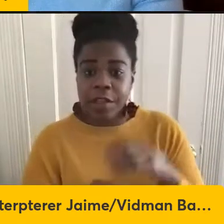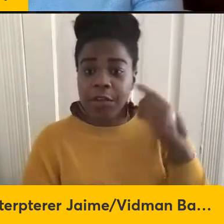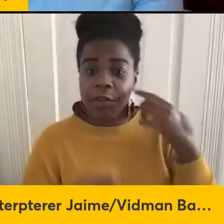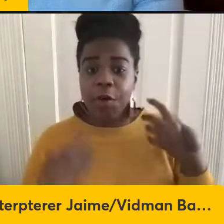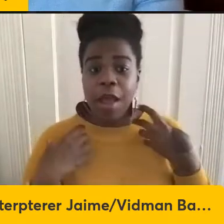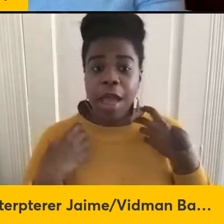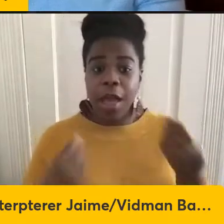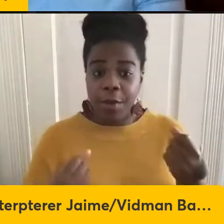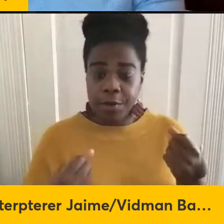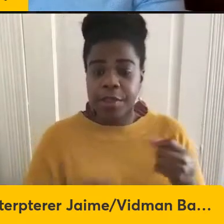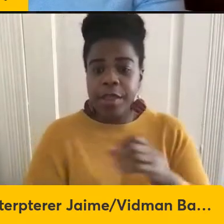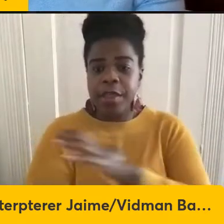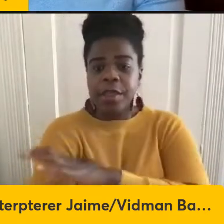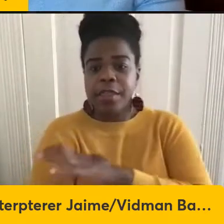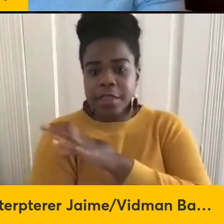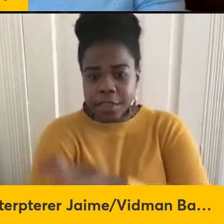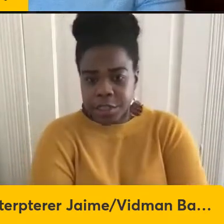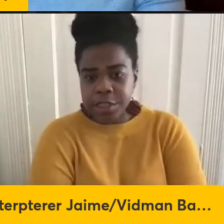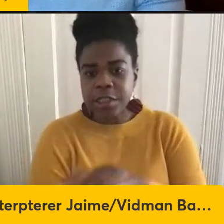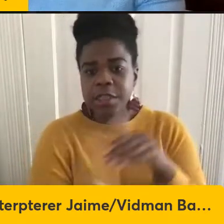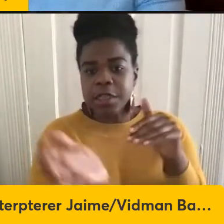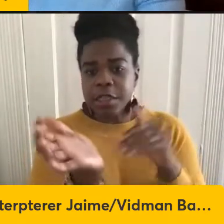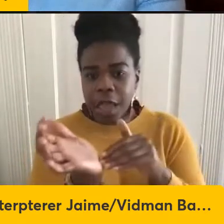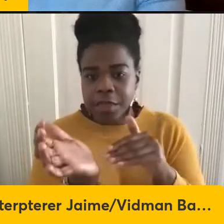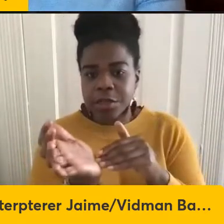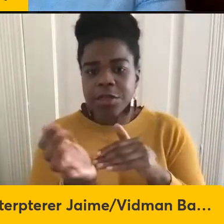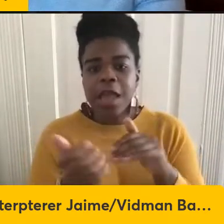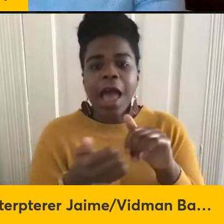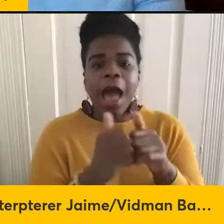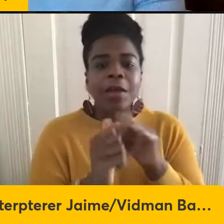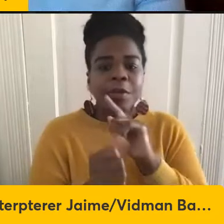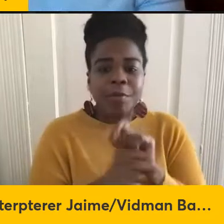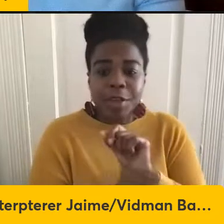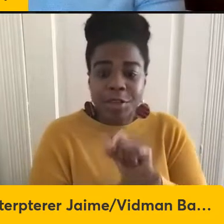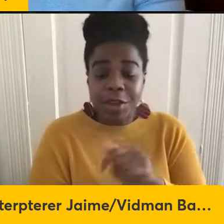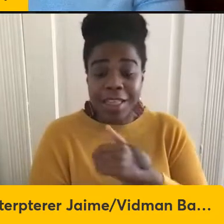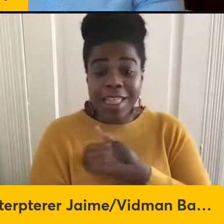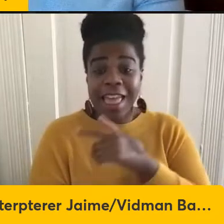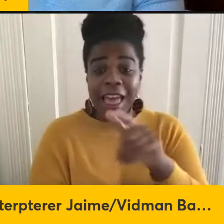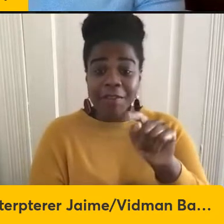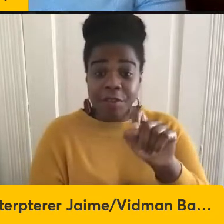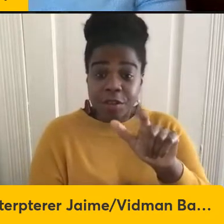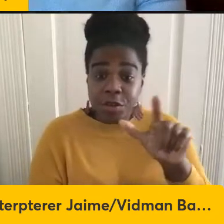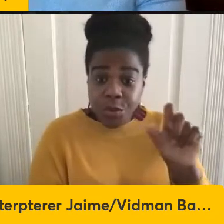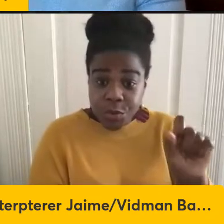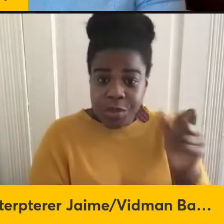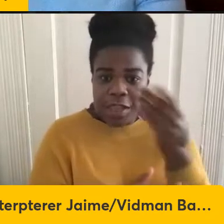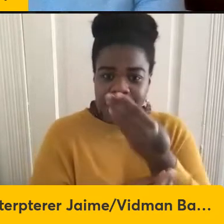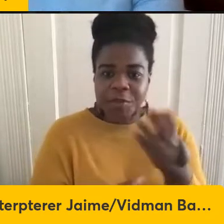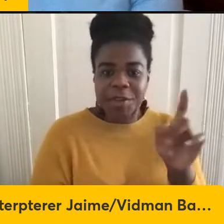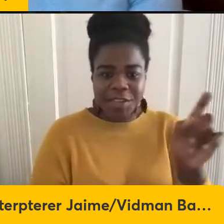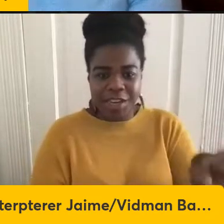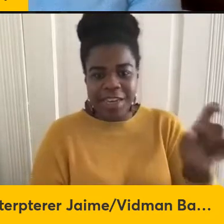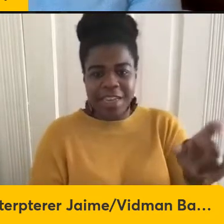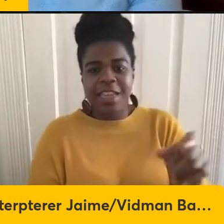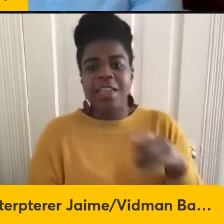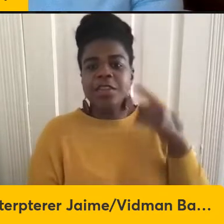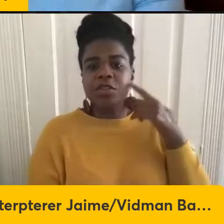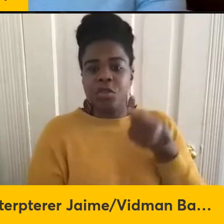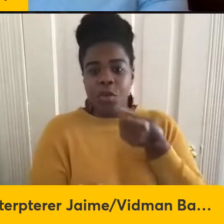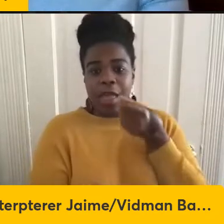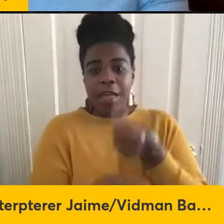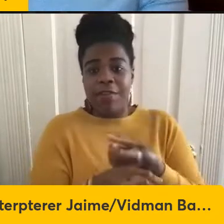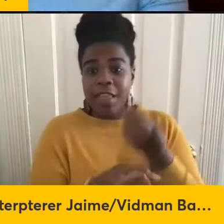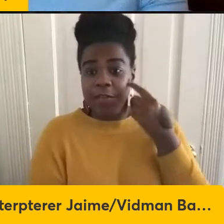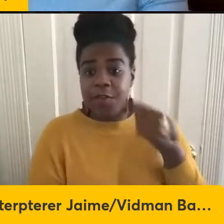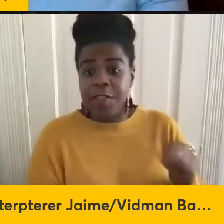practitioners, clinicians? How do we ensure that they've got the tools and the information that they need to be able to advocate for self?